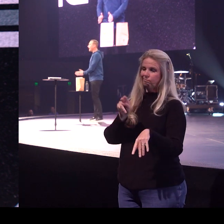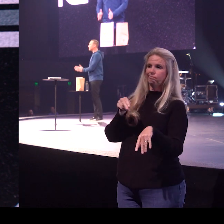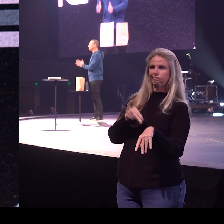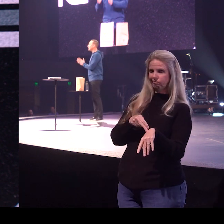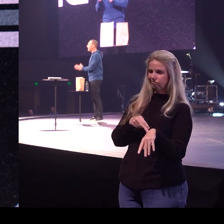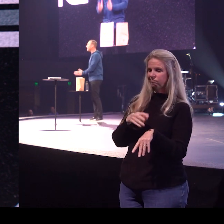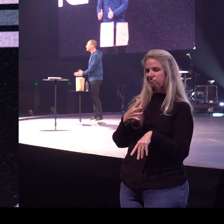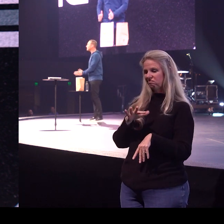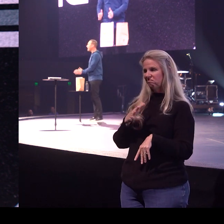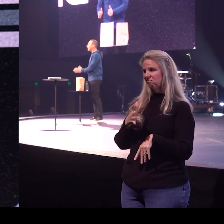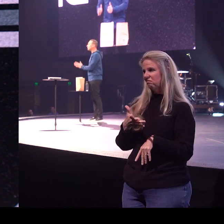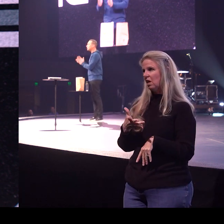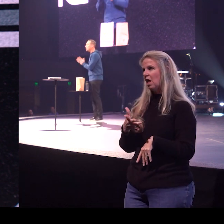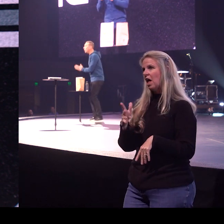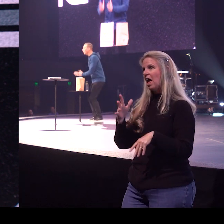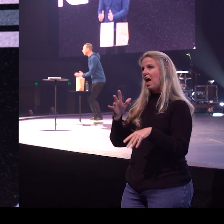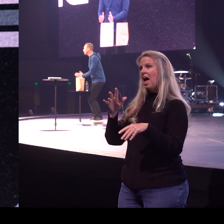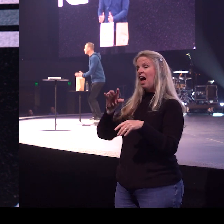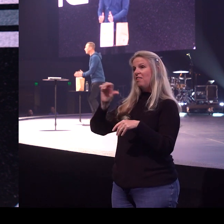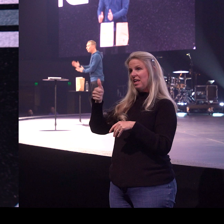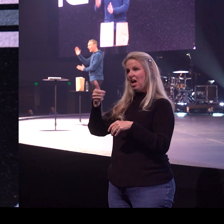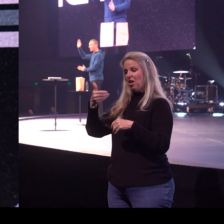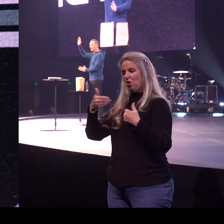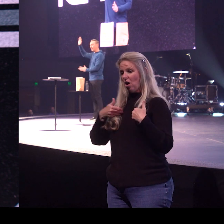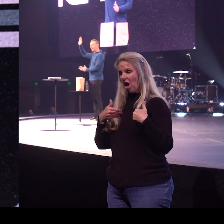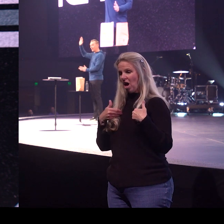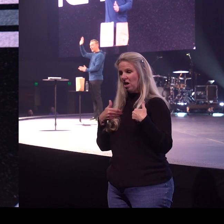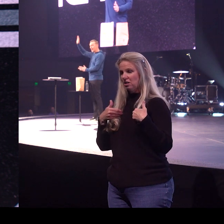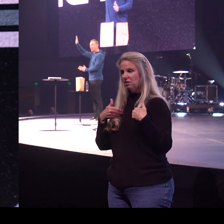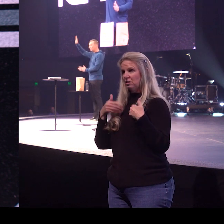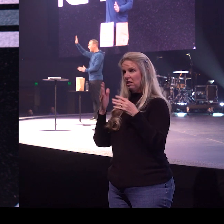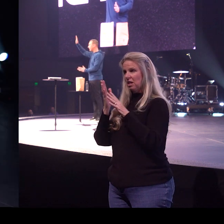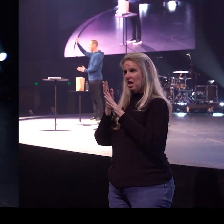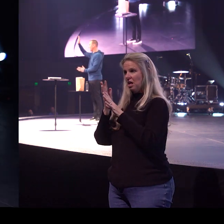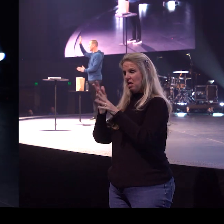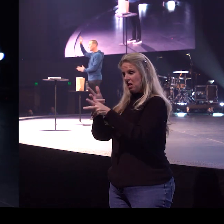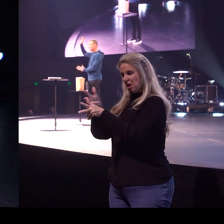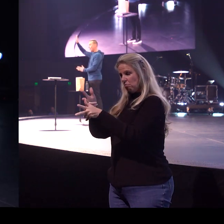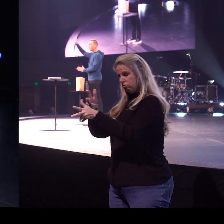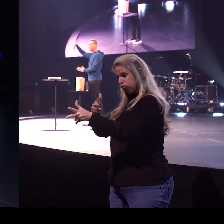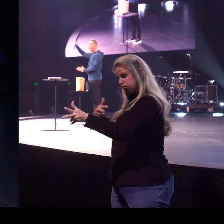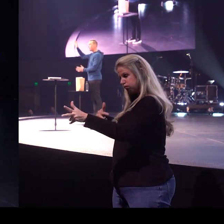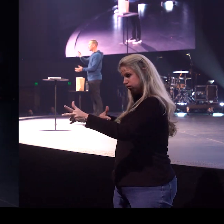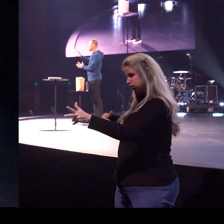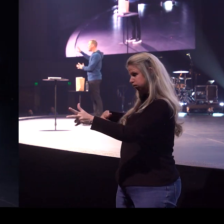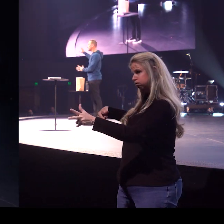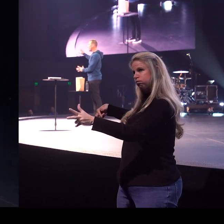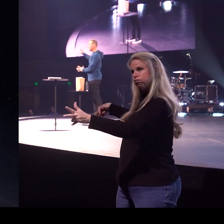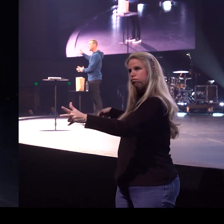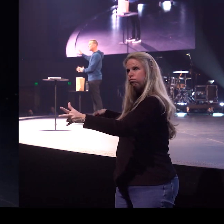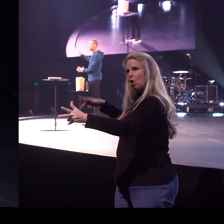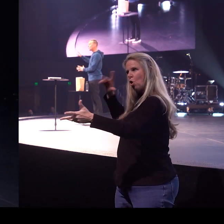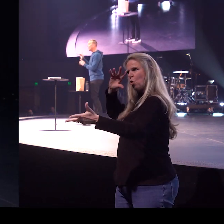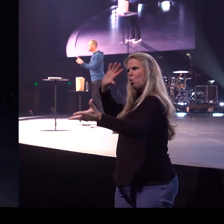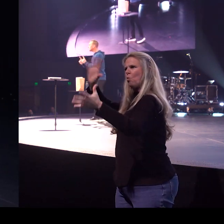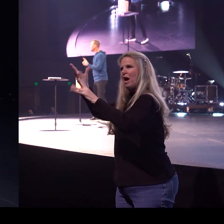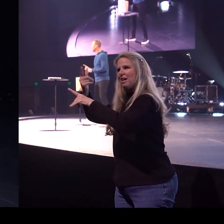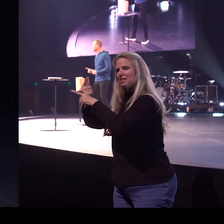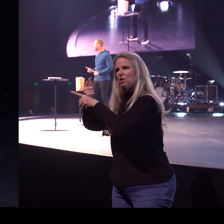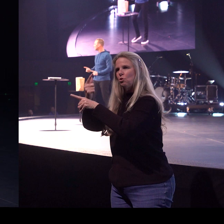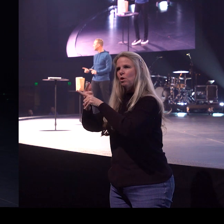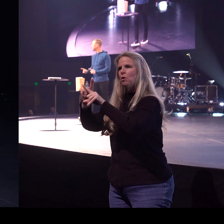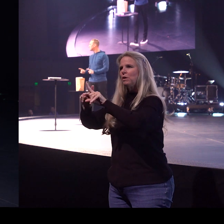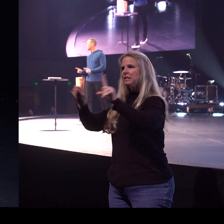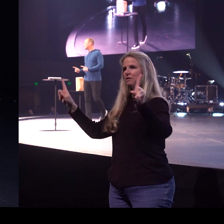them has lines out the door. You ever waited in an In-N-Out line, in the drive-thru line? It's crazy. What is